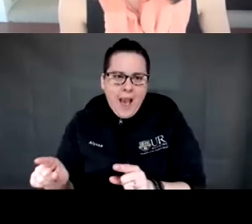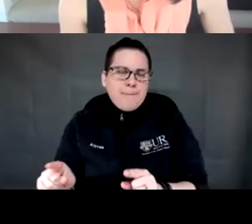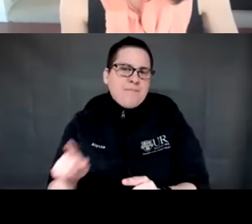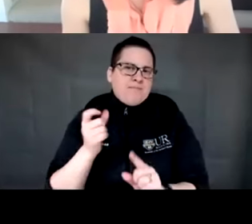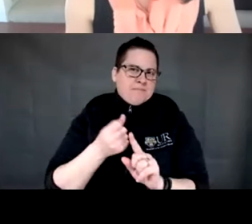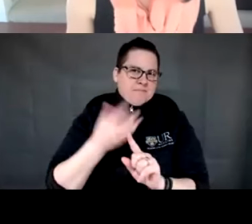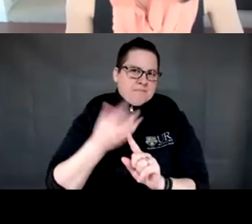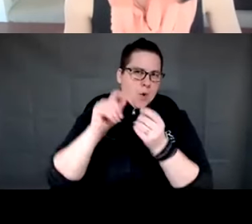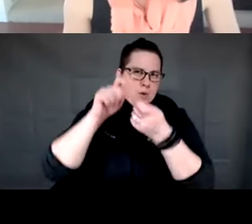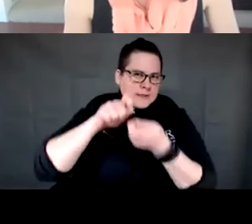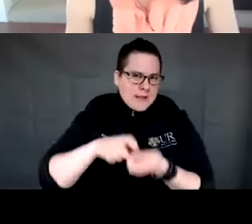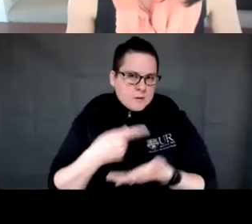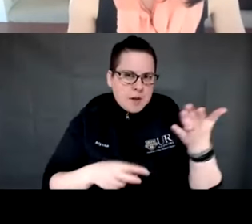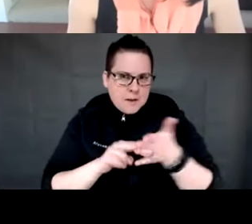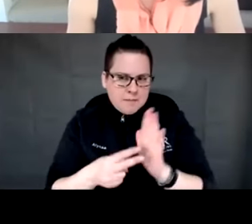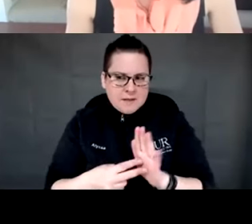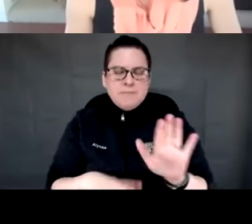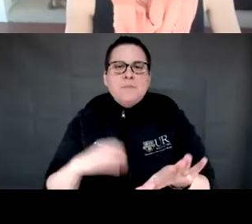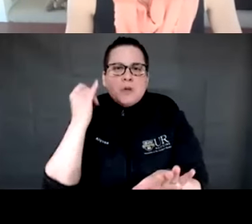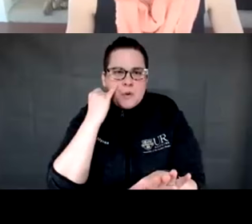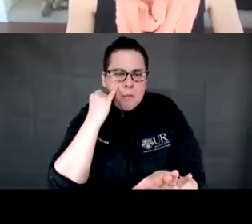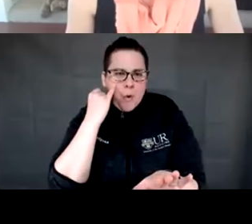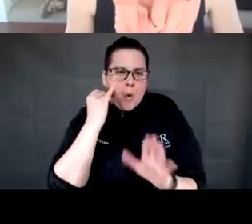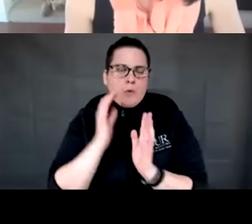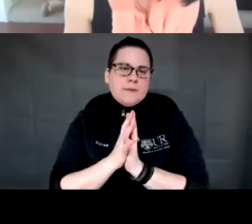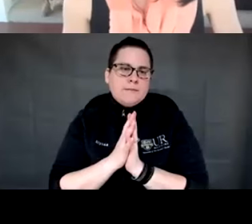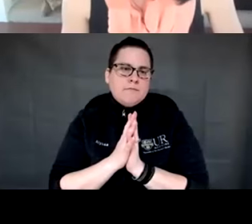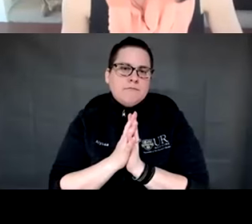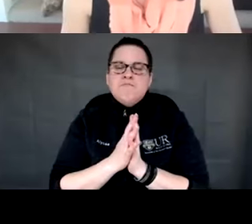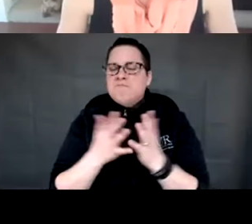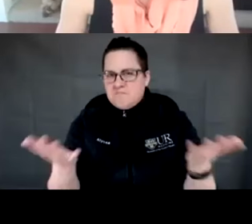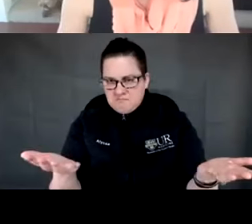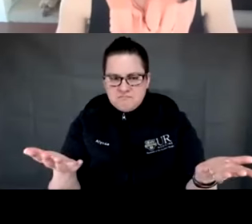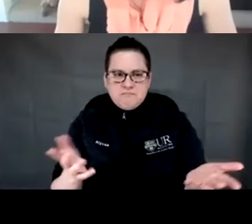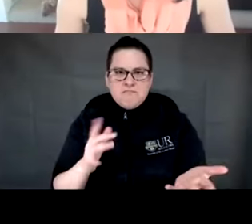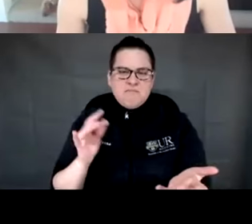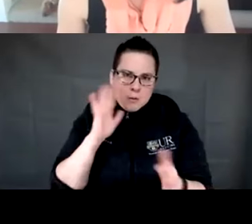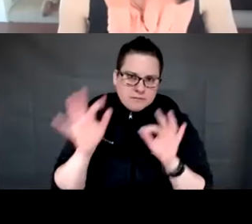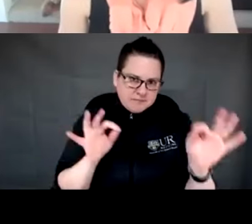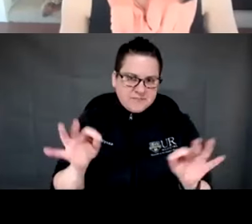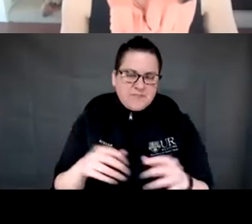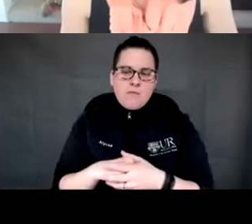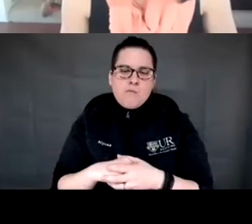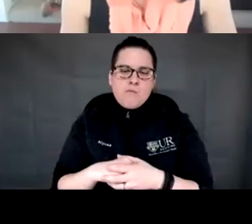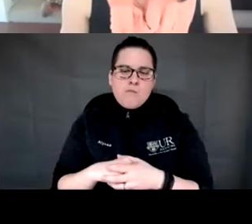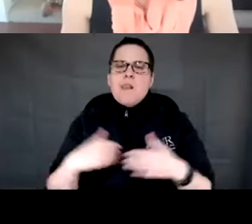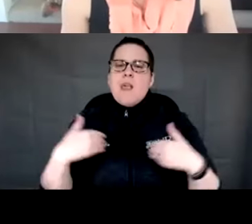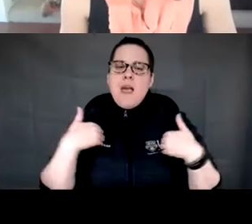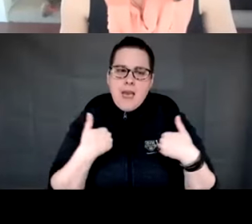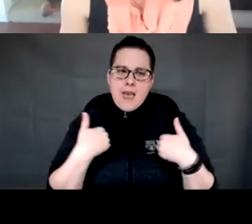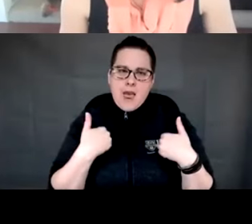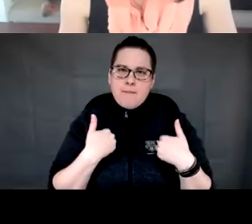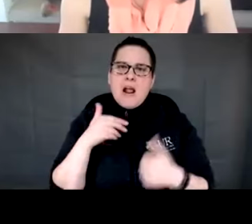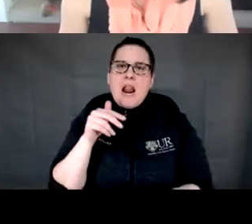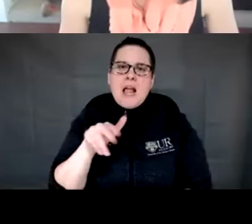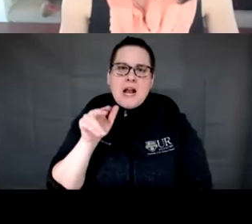little more precise about what I mean. So let's suppose that you have a situation like the one I'll tell you about today, where you have an animal that's making